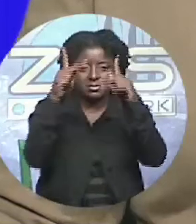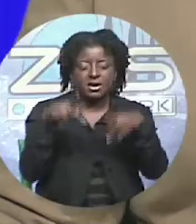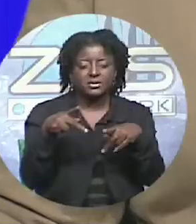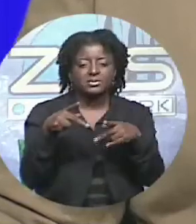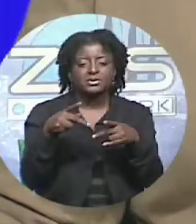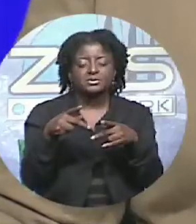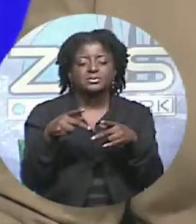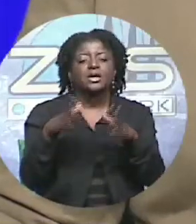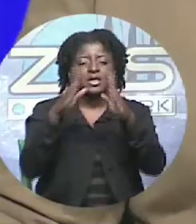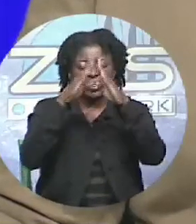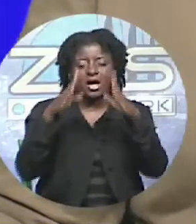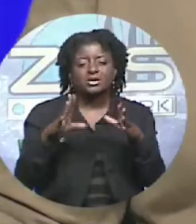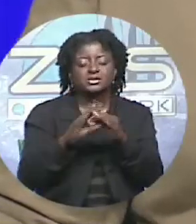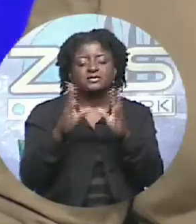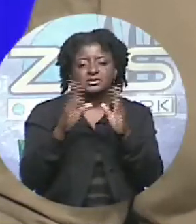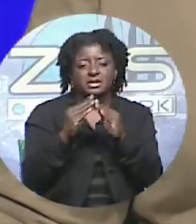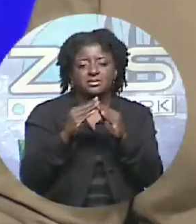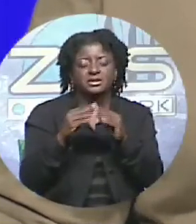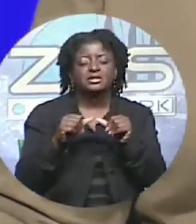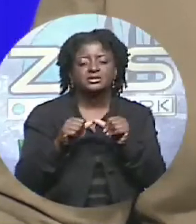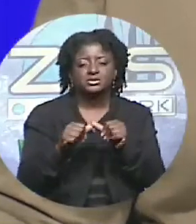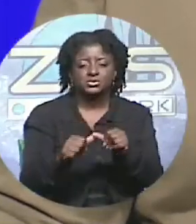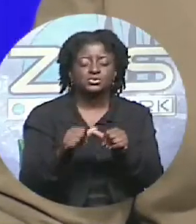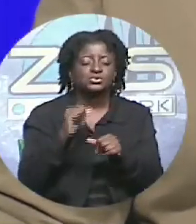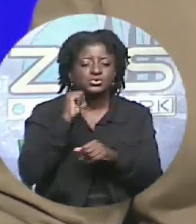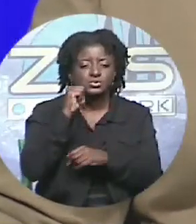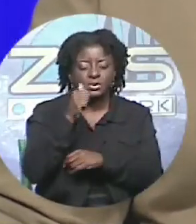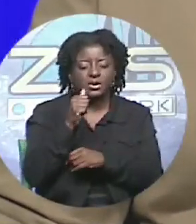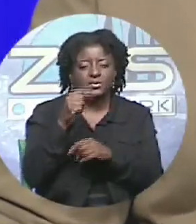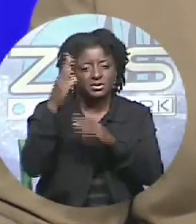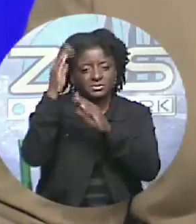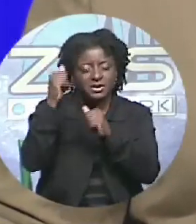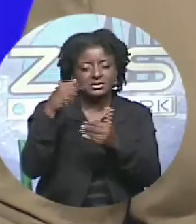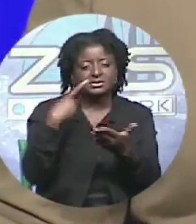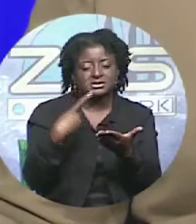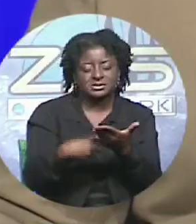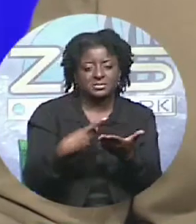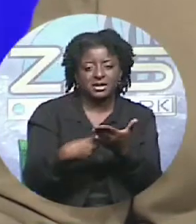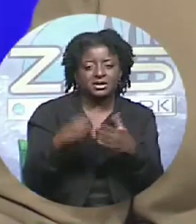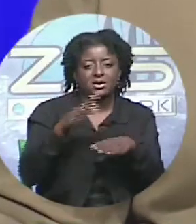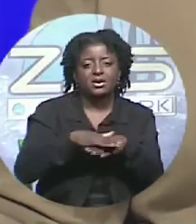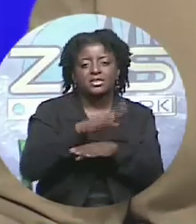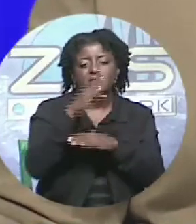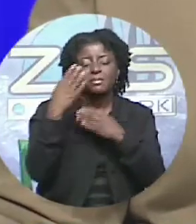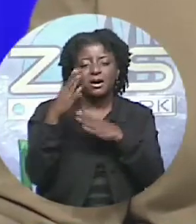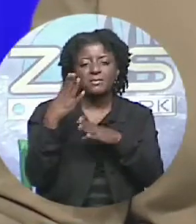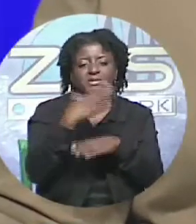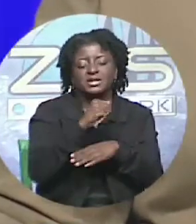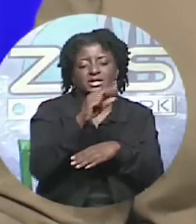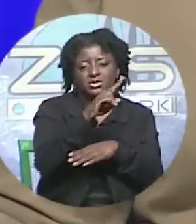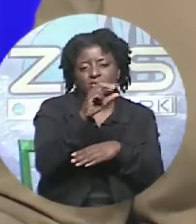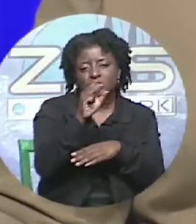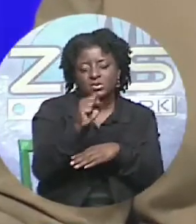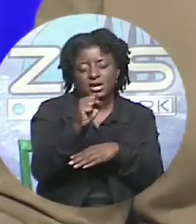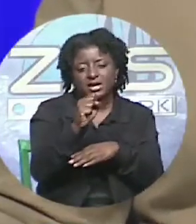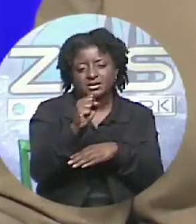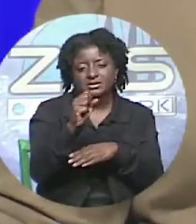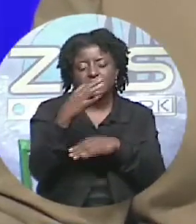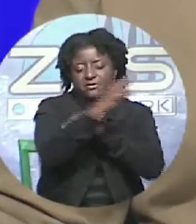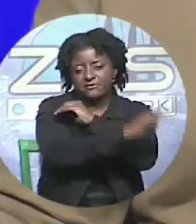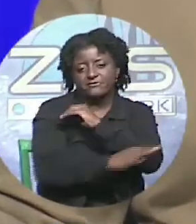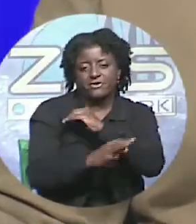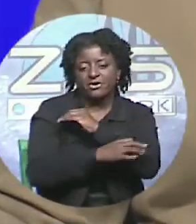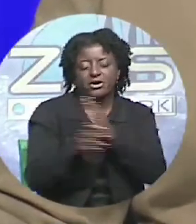House of Assembly resumes tomorrow, and parliamentarians are expected to begin debate on the Bahamas and United States of America Foreign Account Tax Compliance